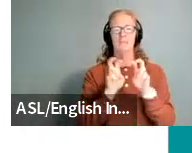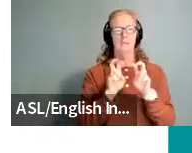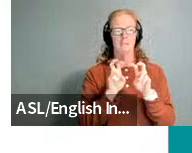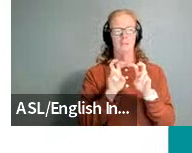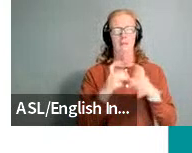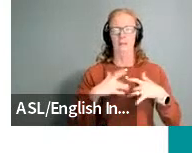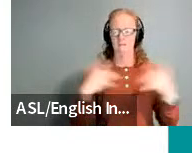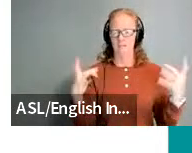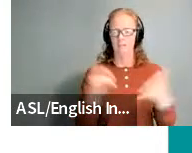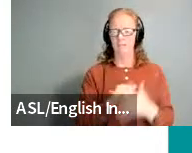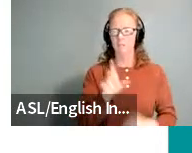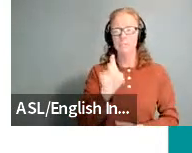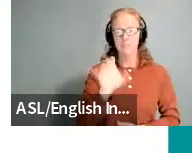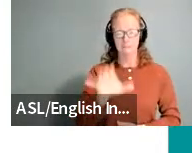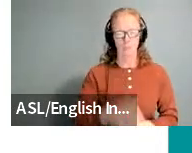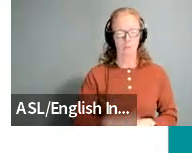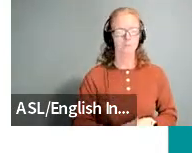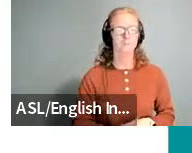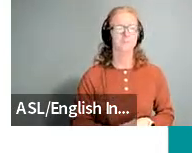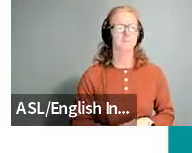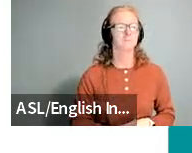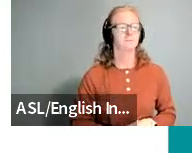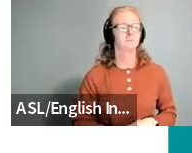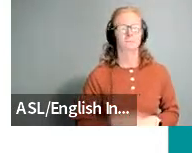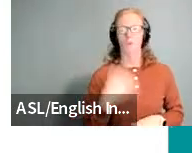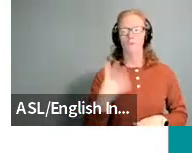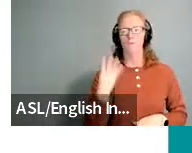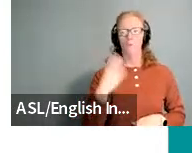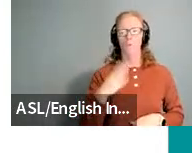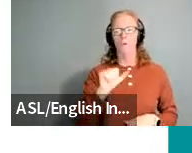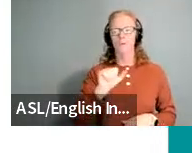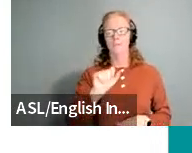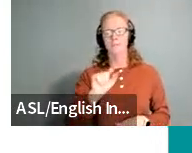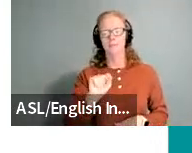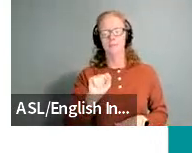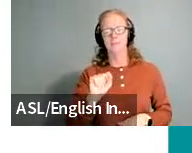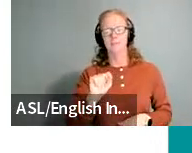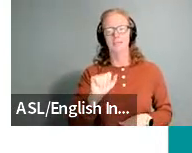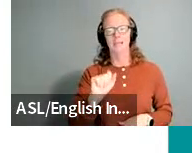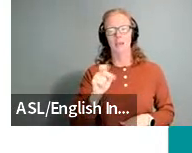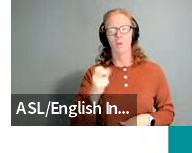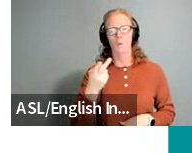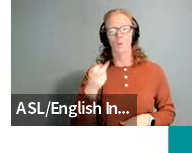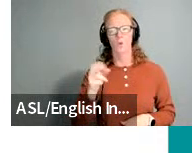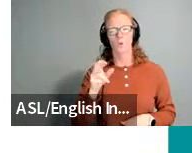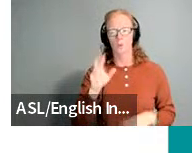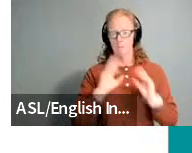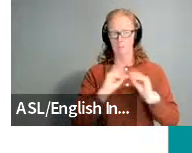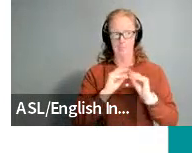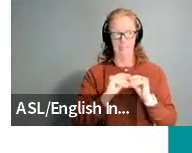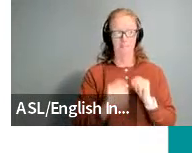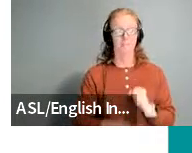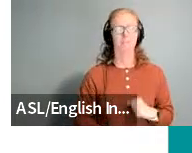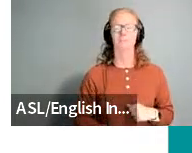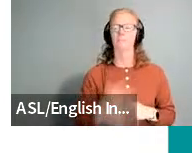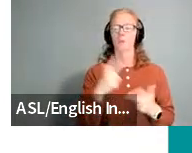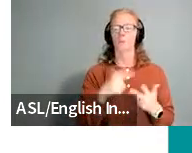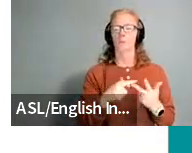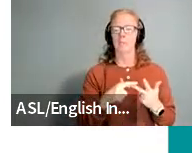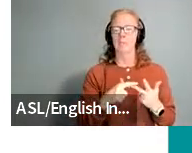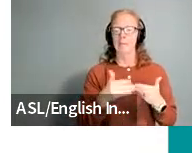in December. We've had 4 stakeholder organization meetings. We've met with 3 different neighborhood